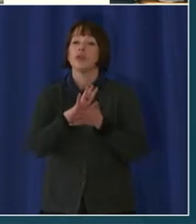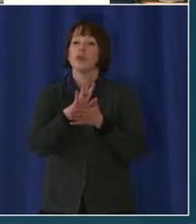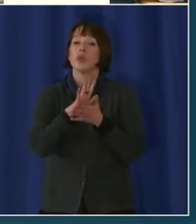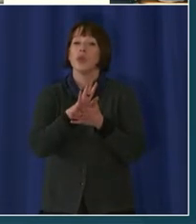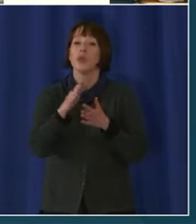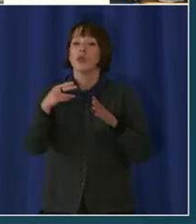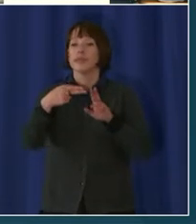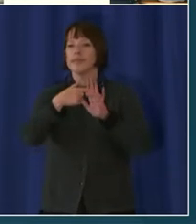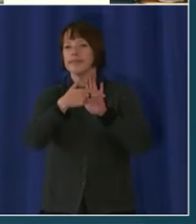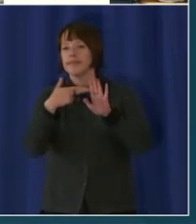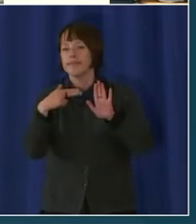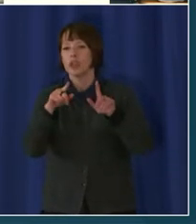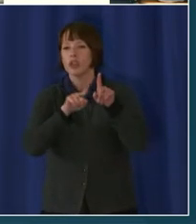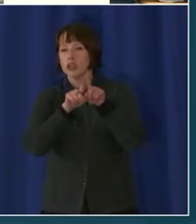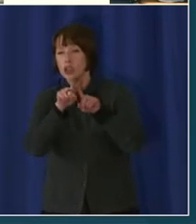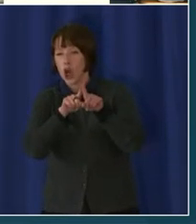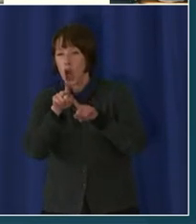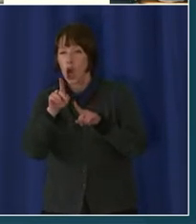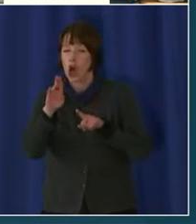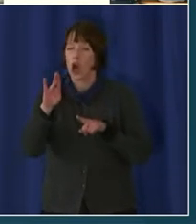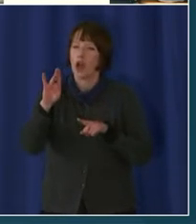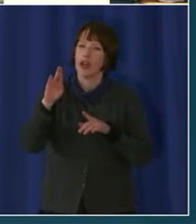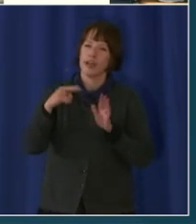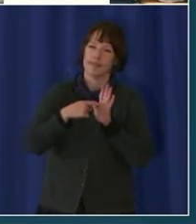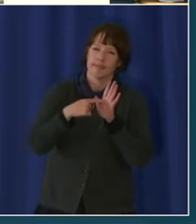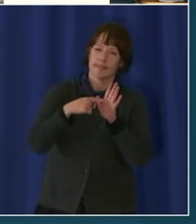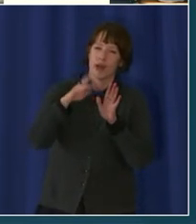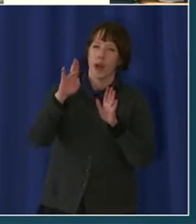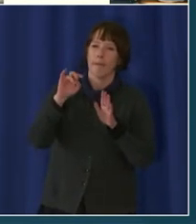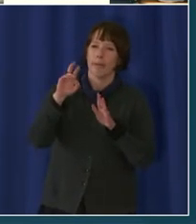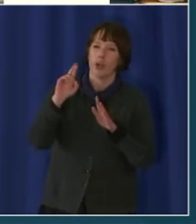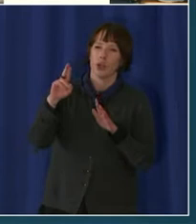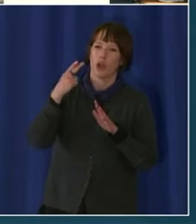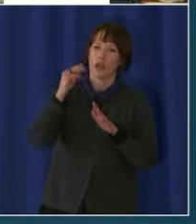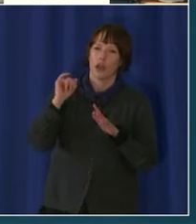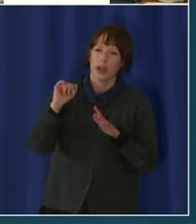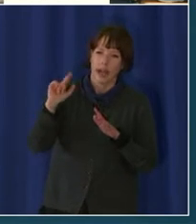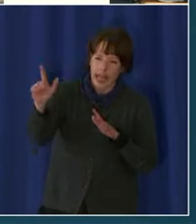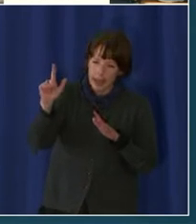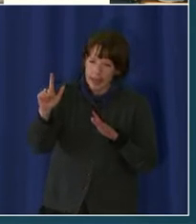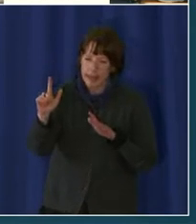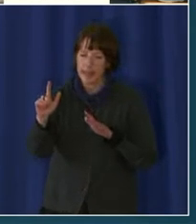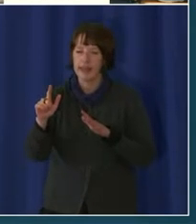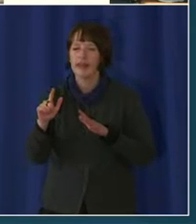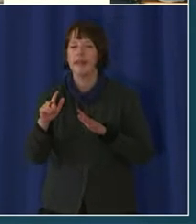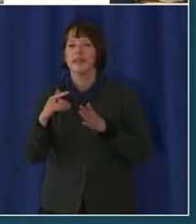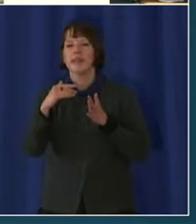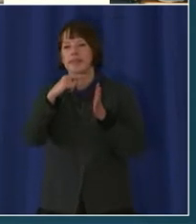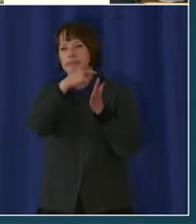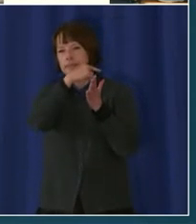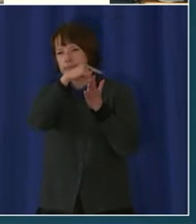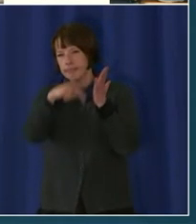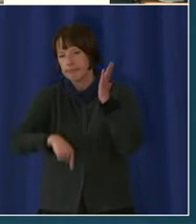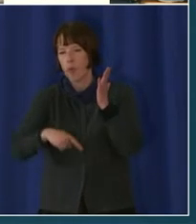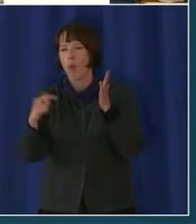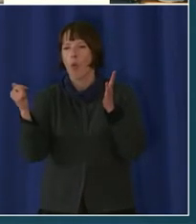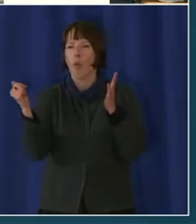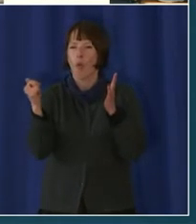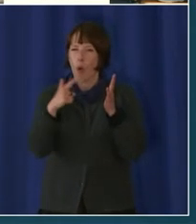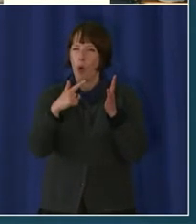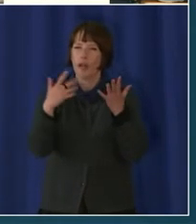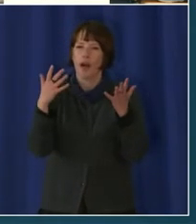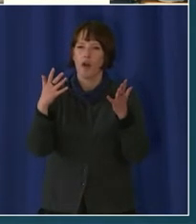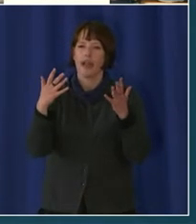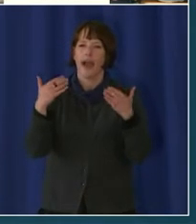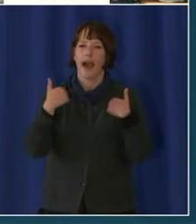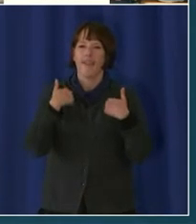stars, Bunker Hill, Brown, Randall Highlands, Burville, Savoy, Garfield, King, Henley. Those are schools where we